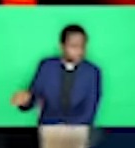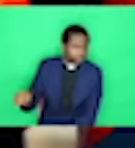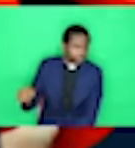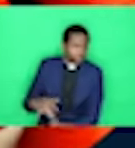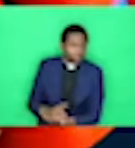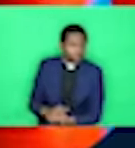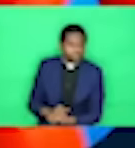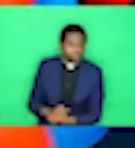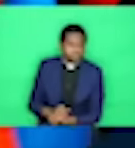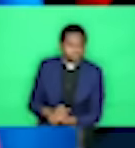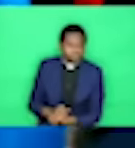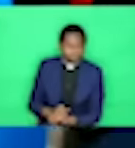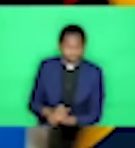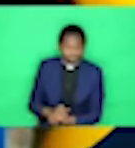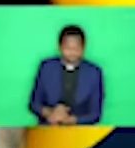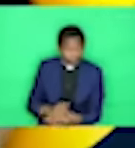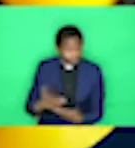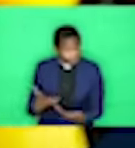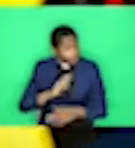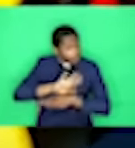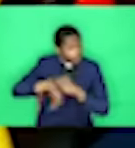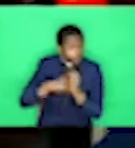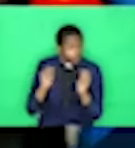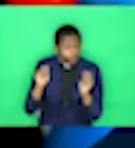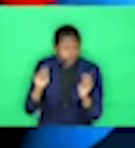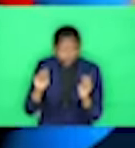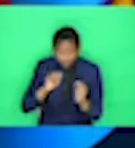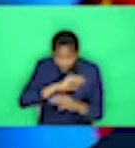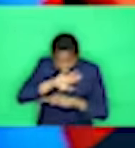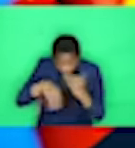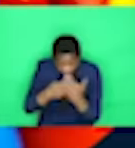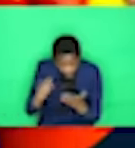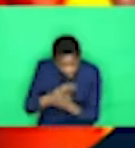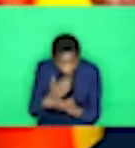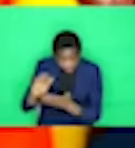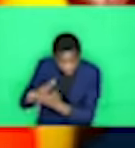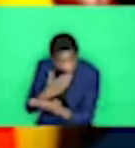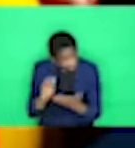This is supported by all the patriotic songs we have sung this morning. Now,